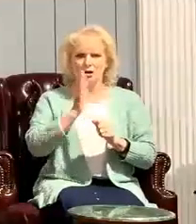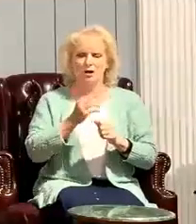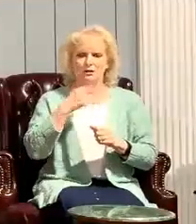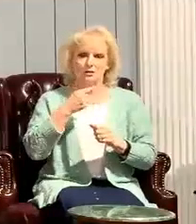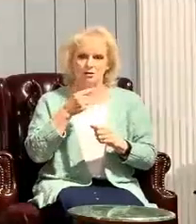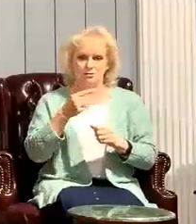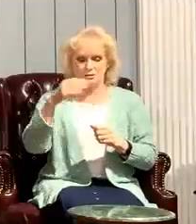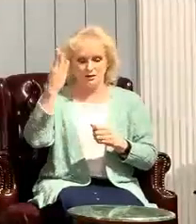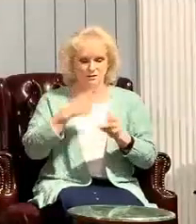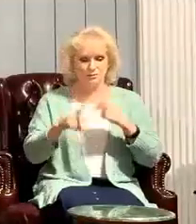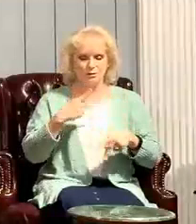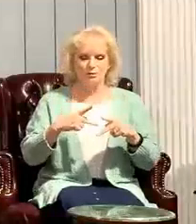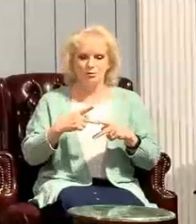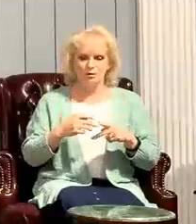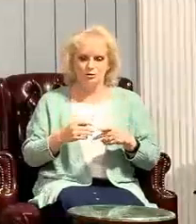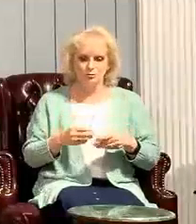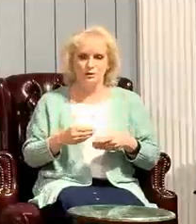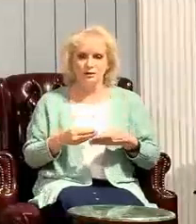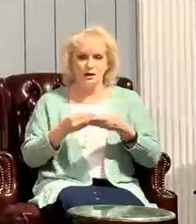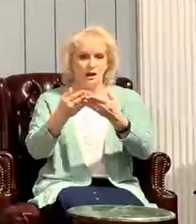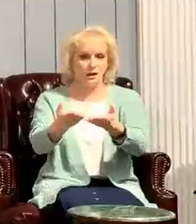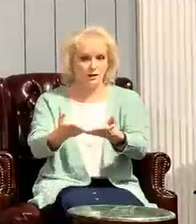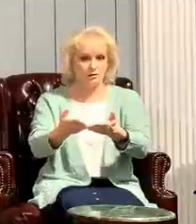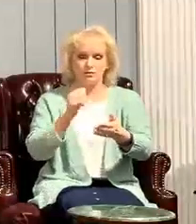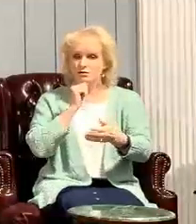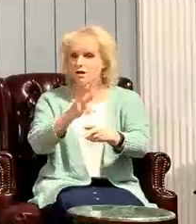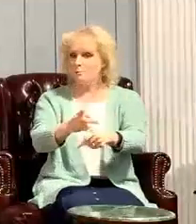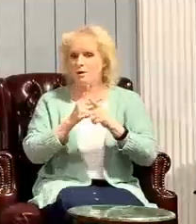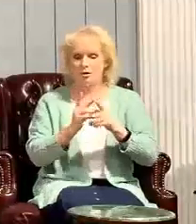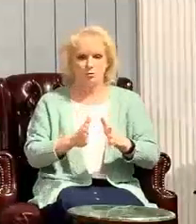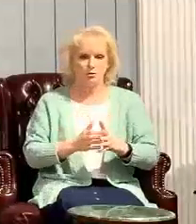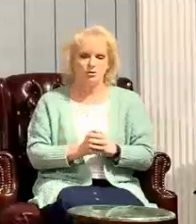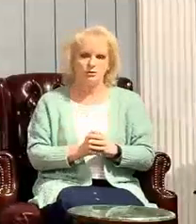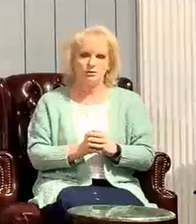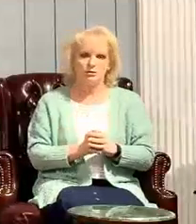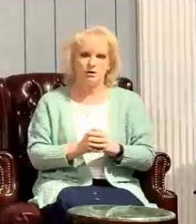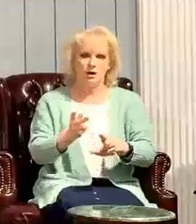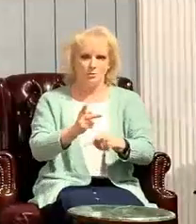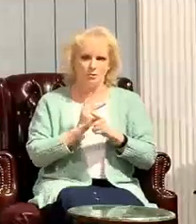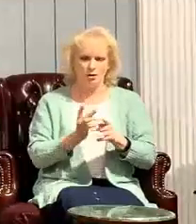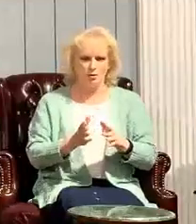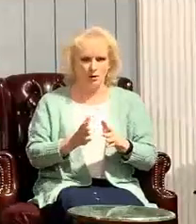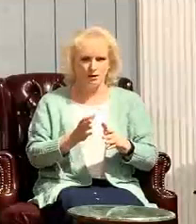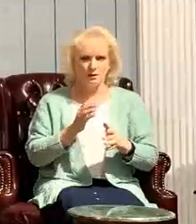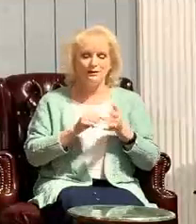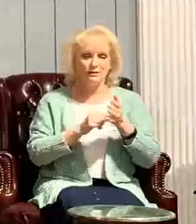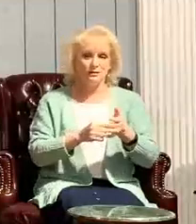lenders, not borrowers. A few things about borrowing. Number one is a sign of covetousness.